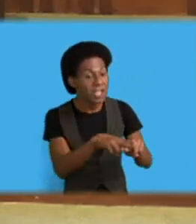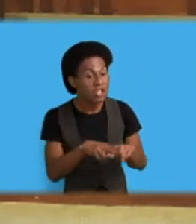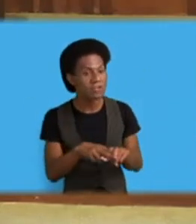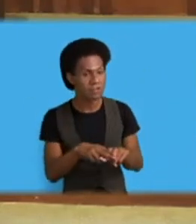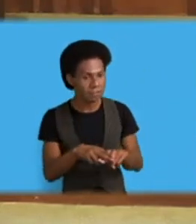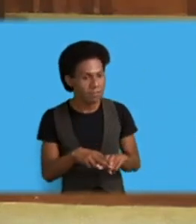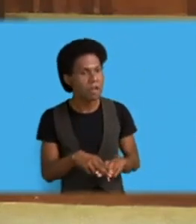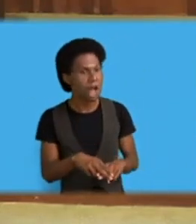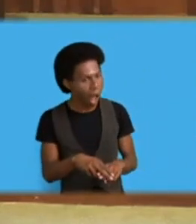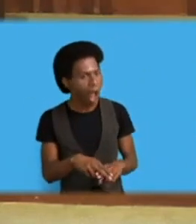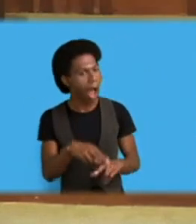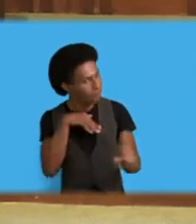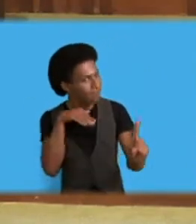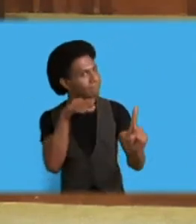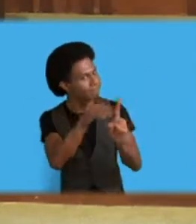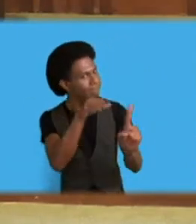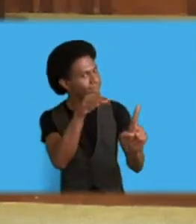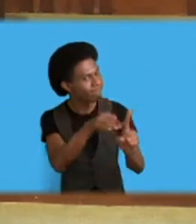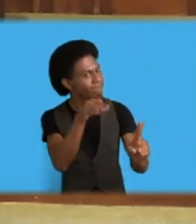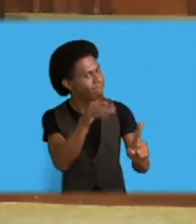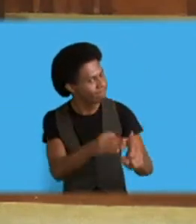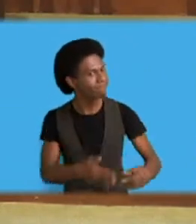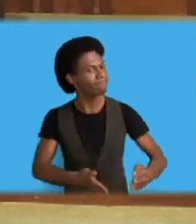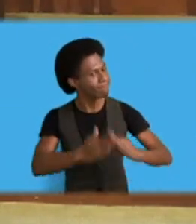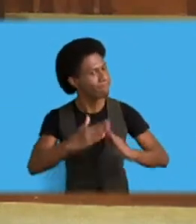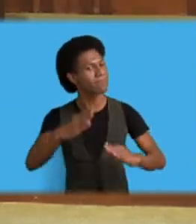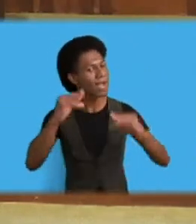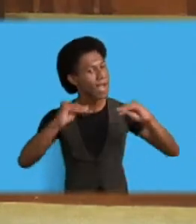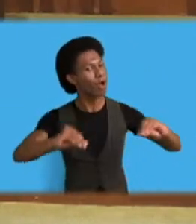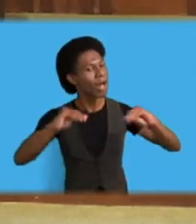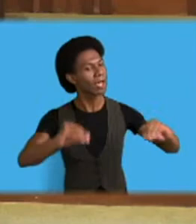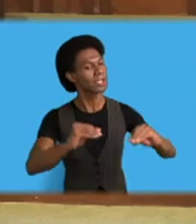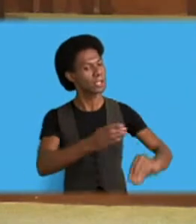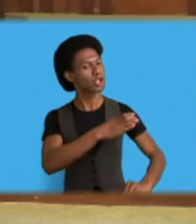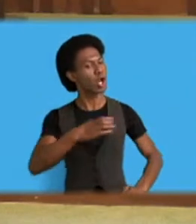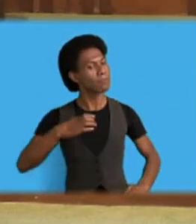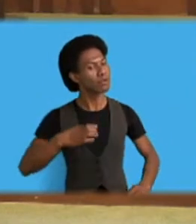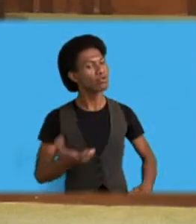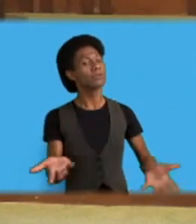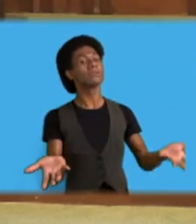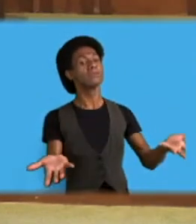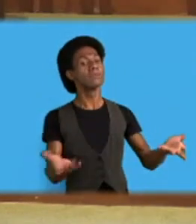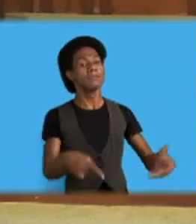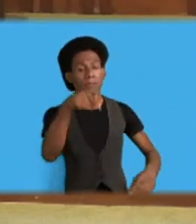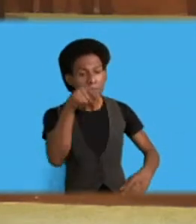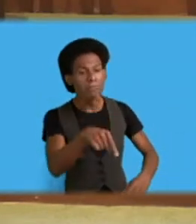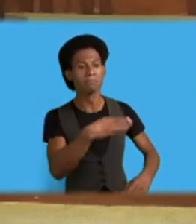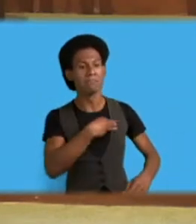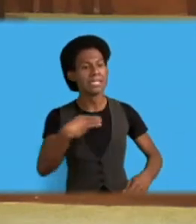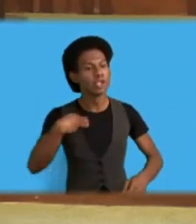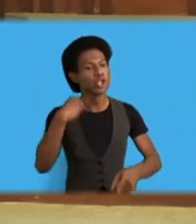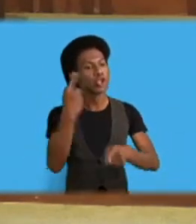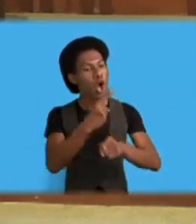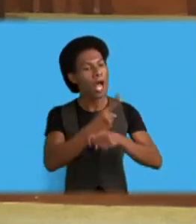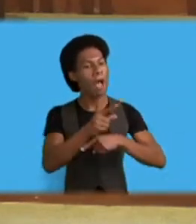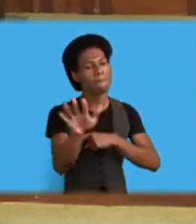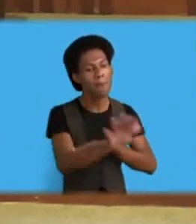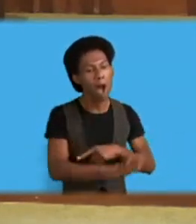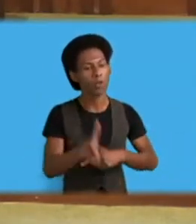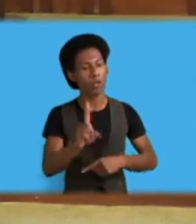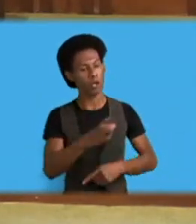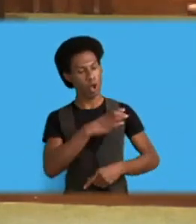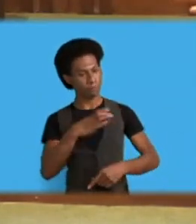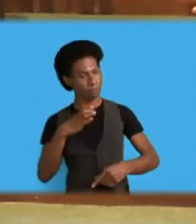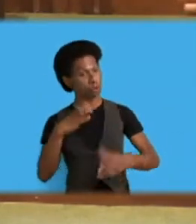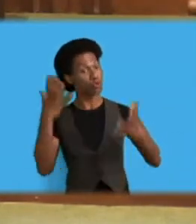a formation of an education commission, and he actually talks about education commission and people coming from